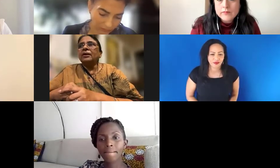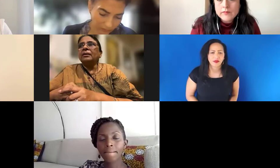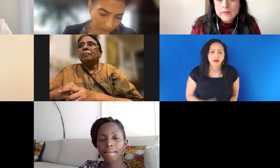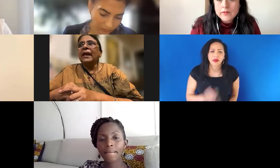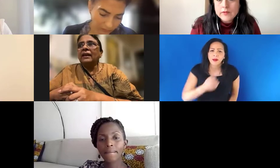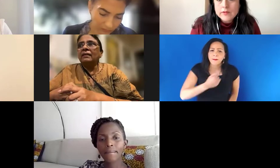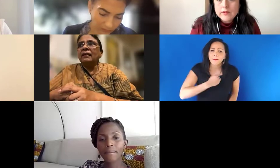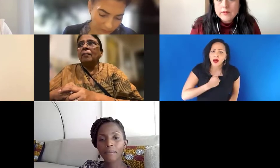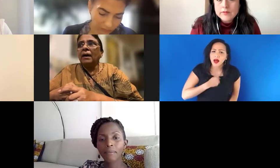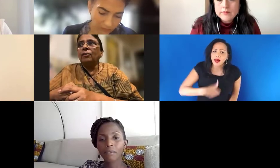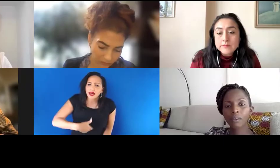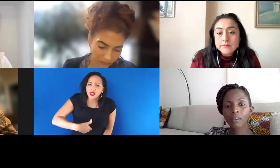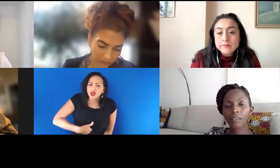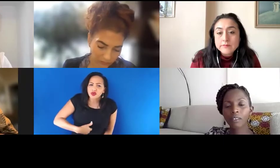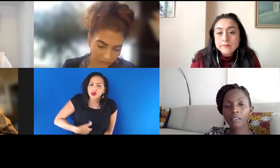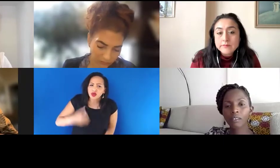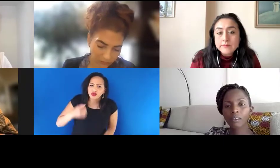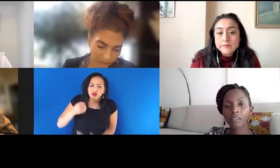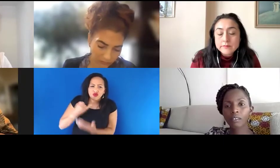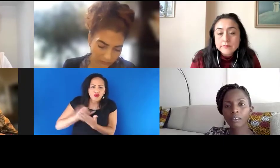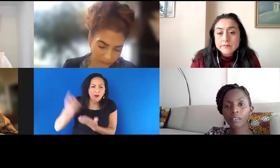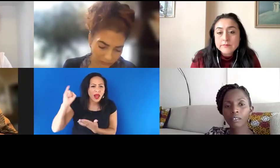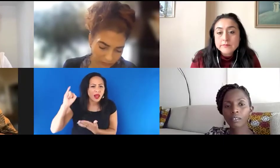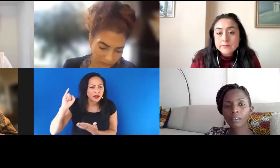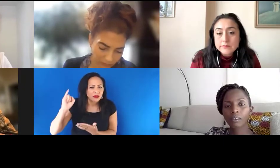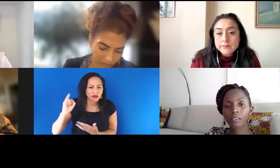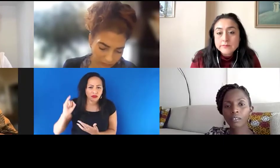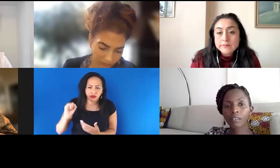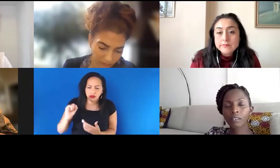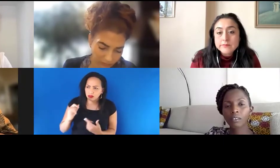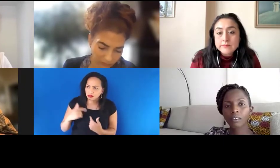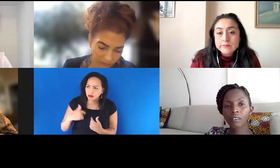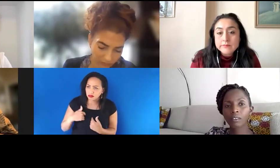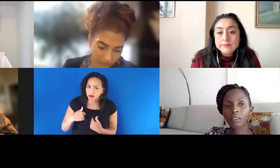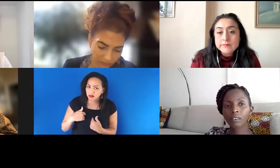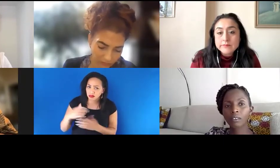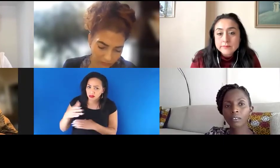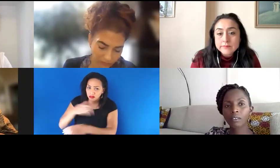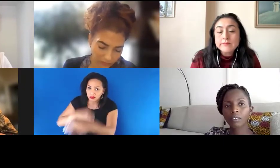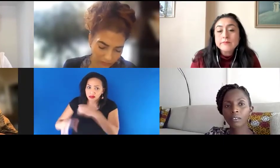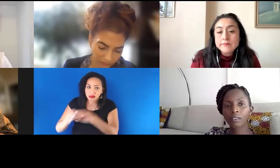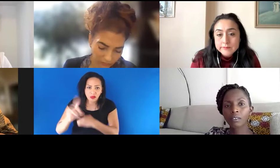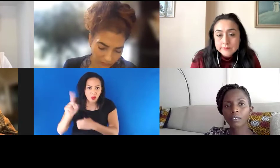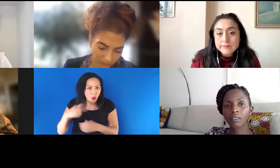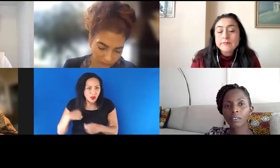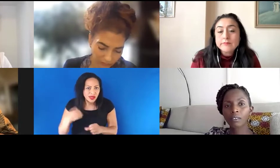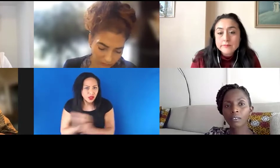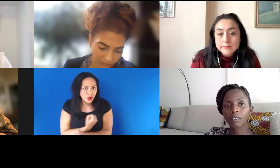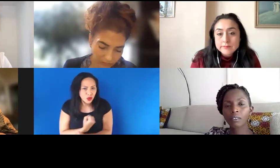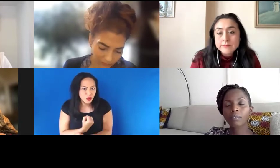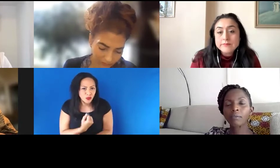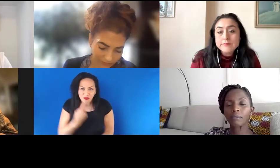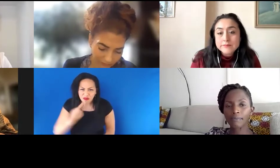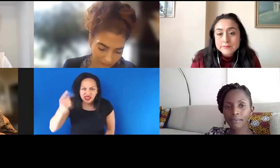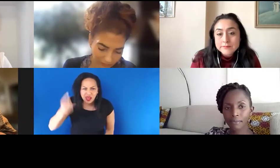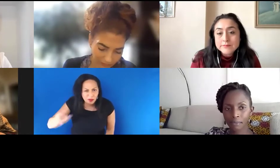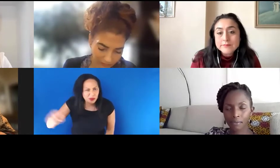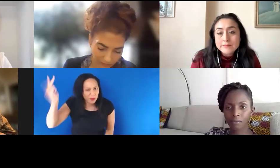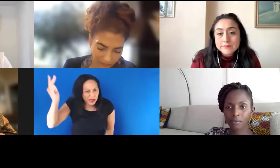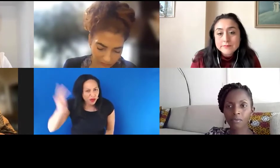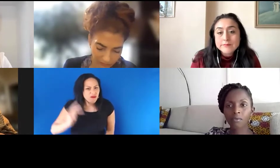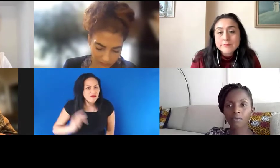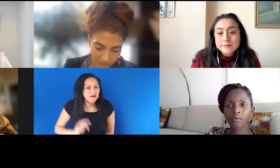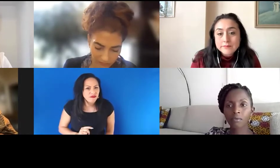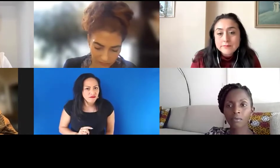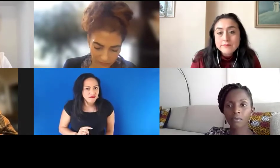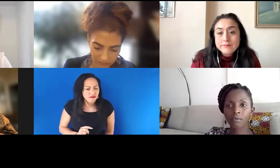intuitive rebellion about feeling, what would I do if I was in their place? I'd tell them to piss off. Why can't these women tell